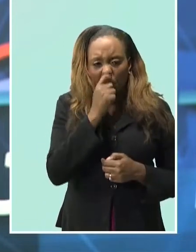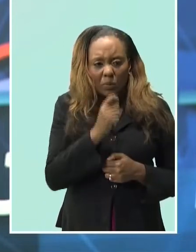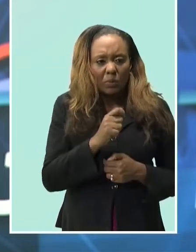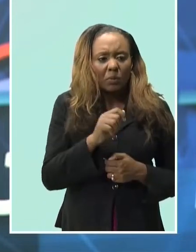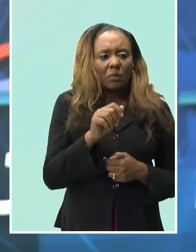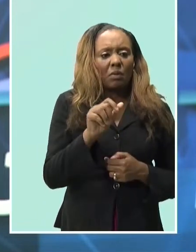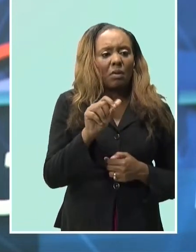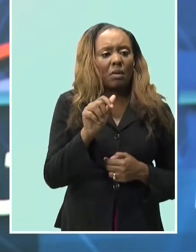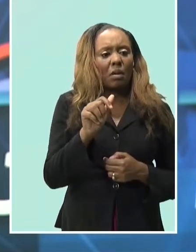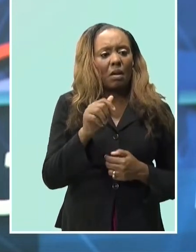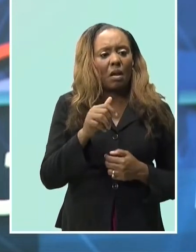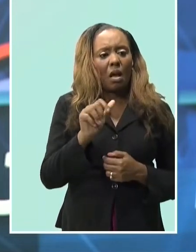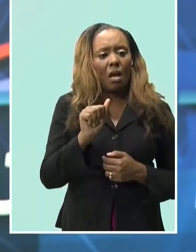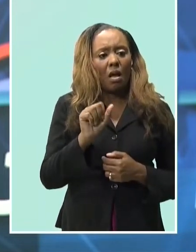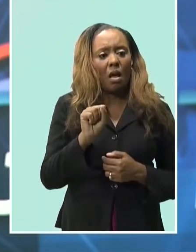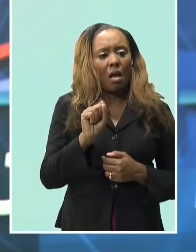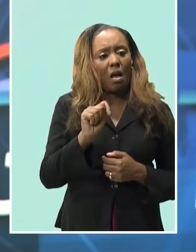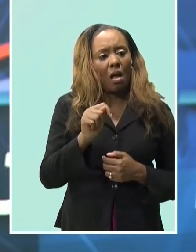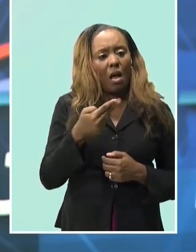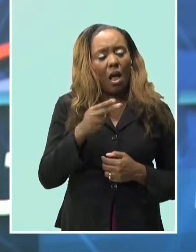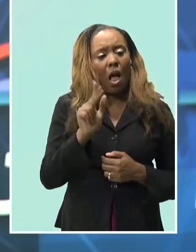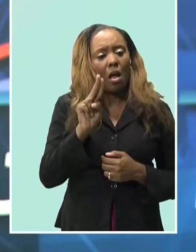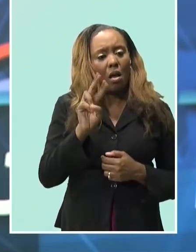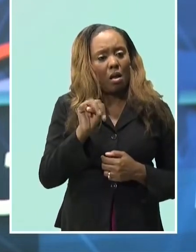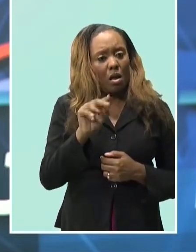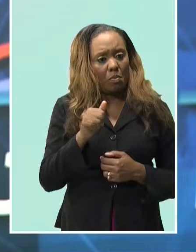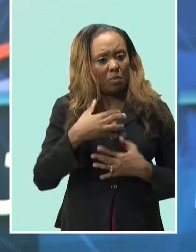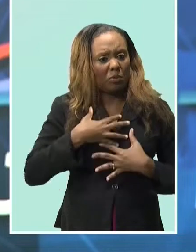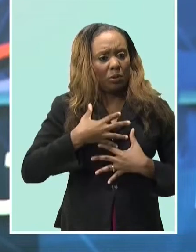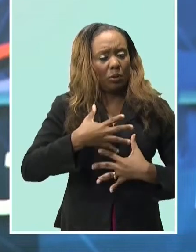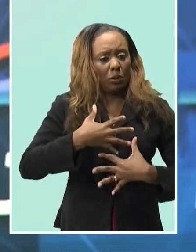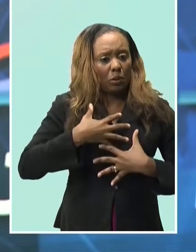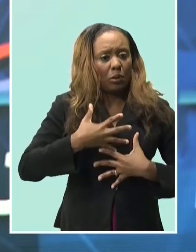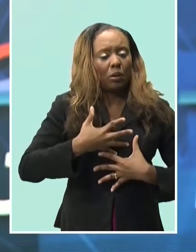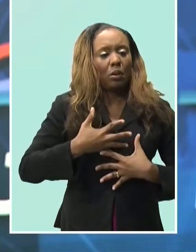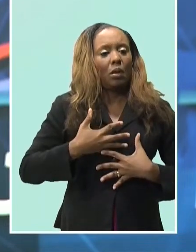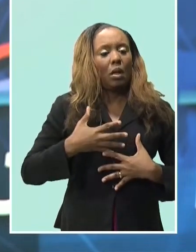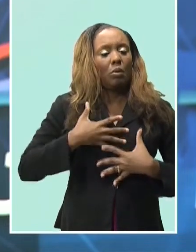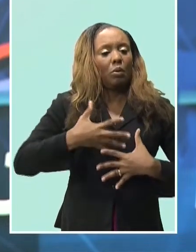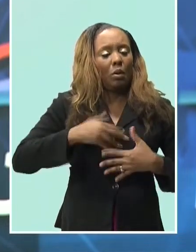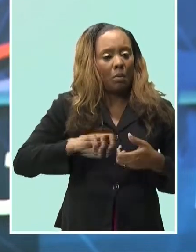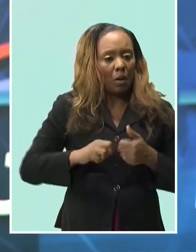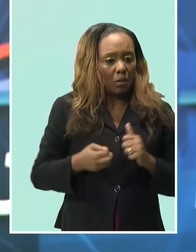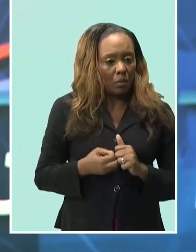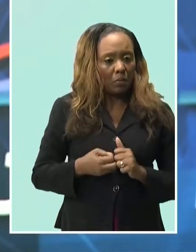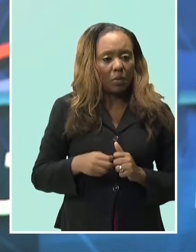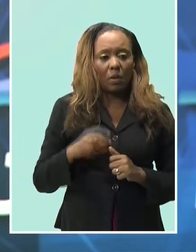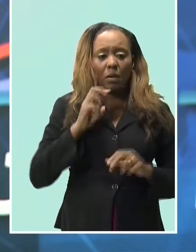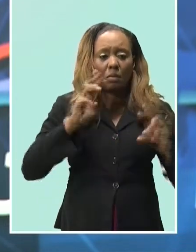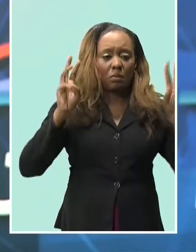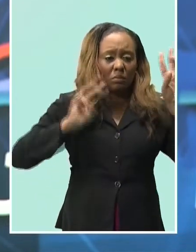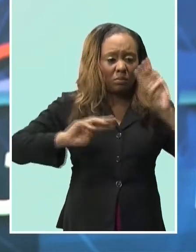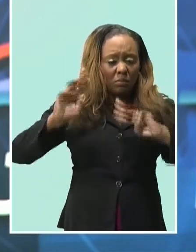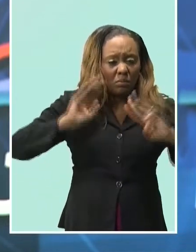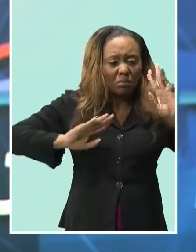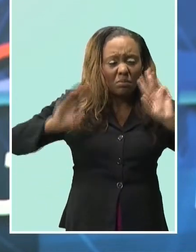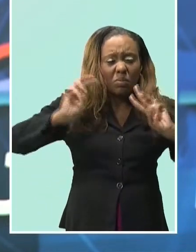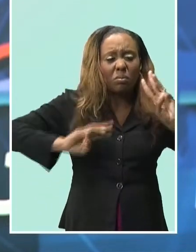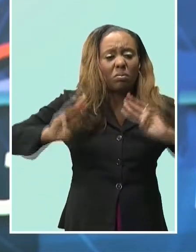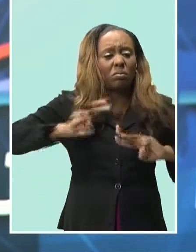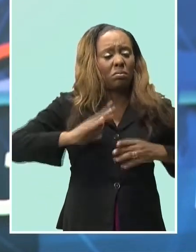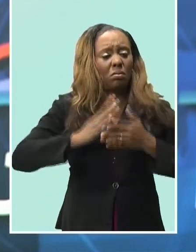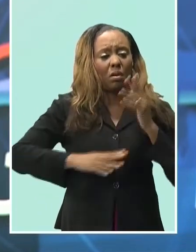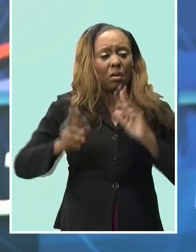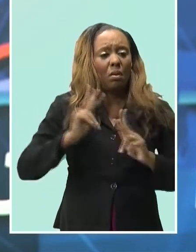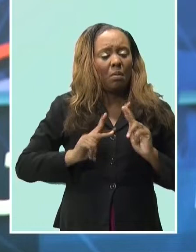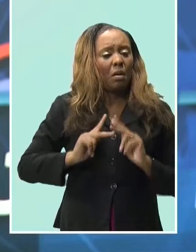ailments and other respiratory problems. He says this of particular concern at this time since some of the affected people will be susceptible